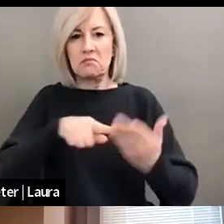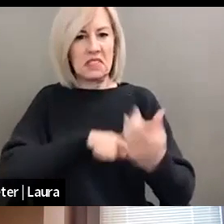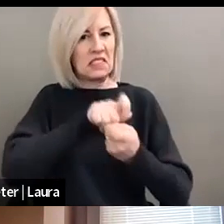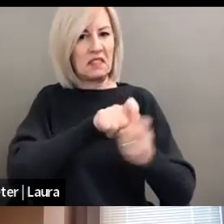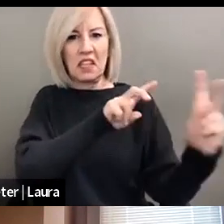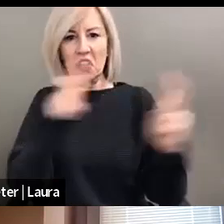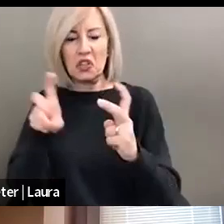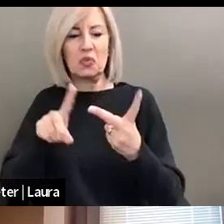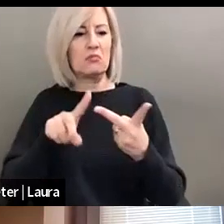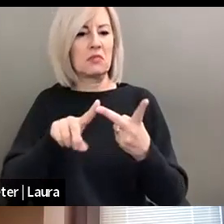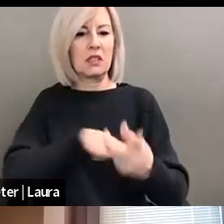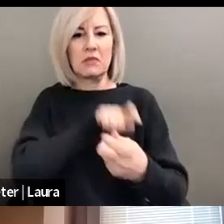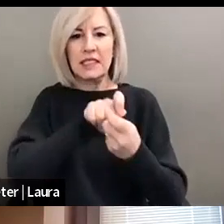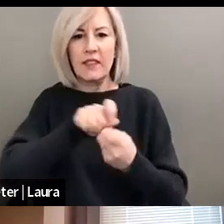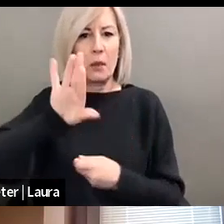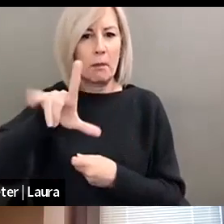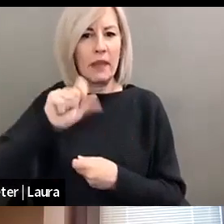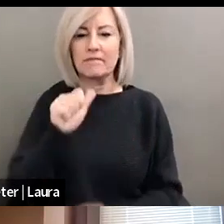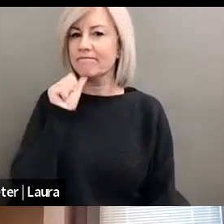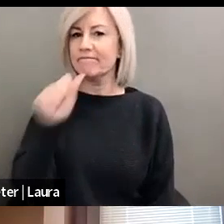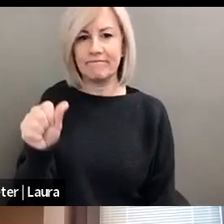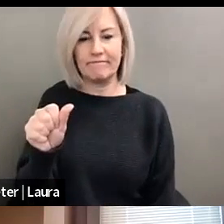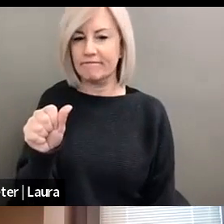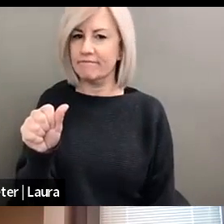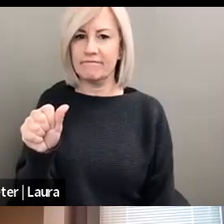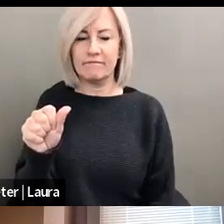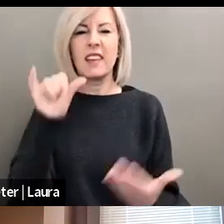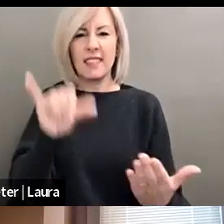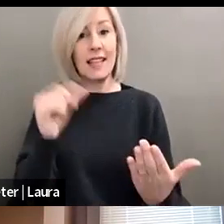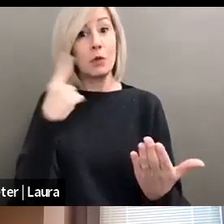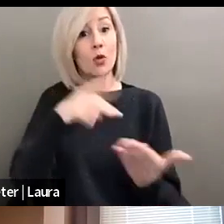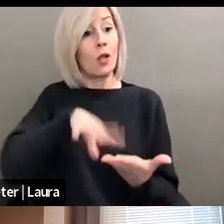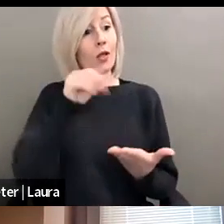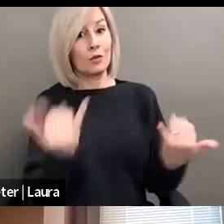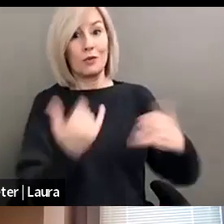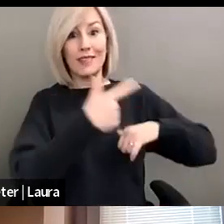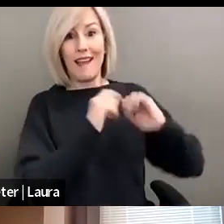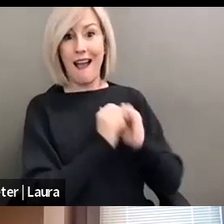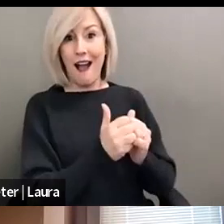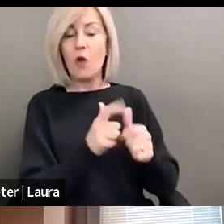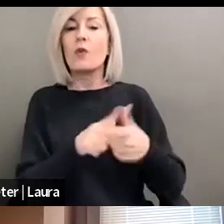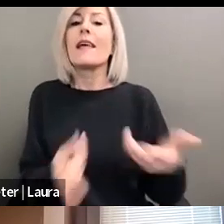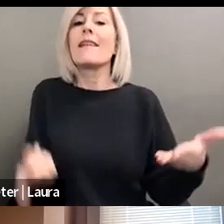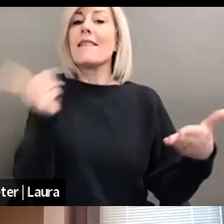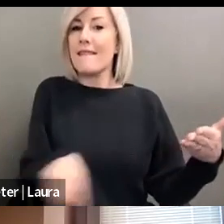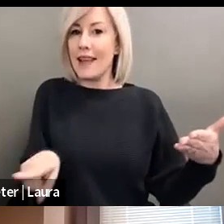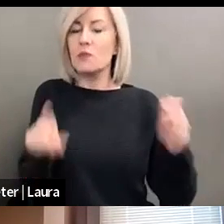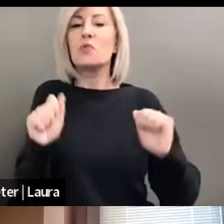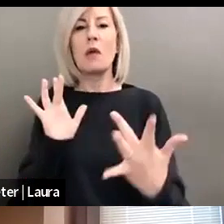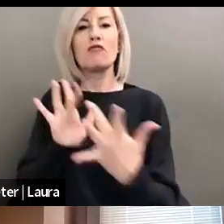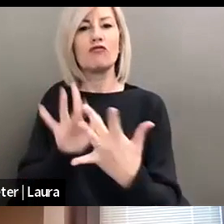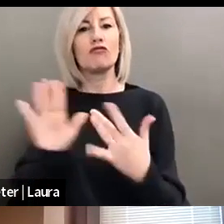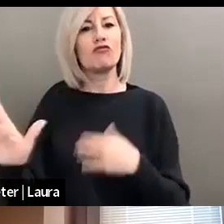specific bills. That is hopefully something you can learn how to do today. So next week, you can contact your legislators with